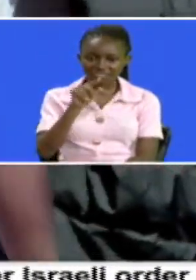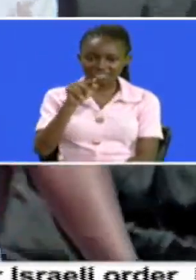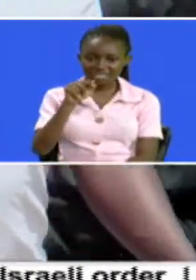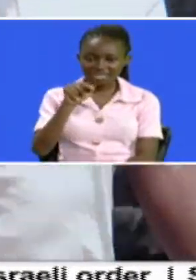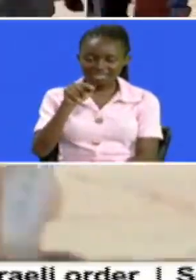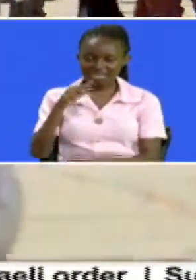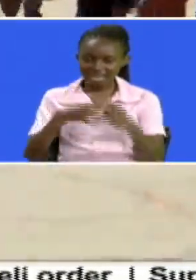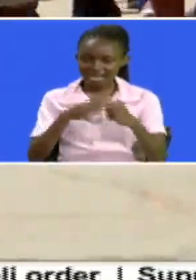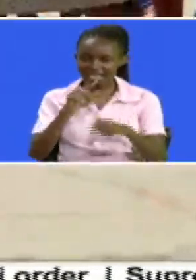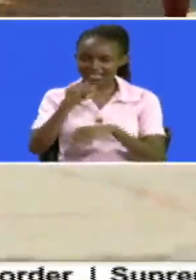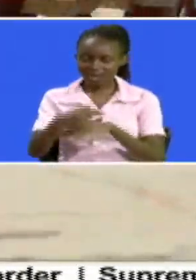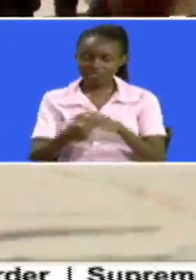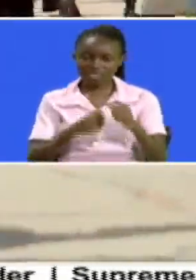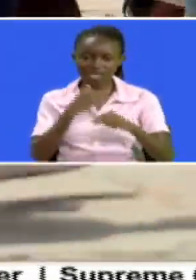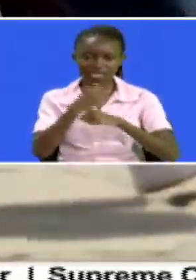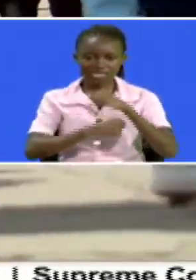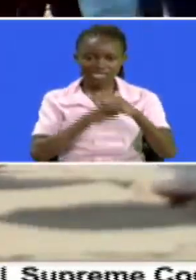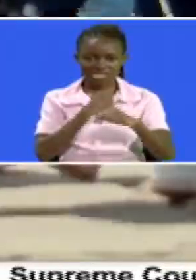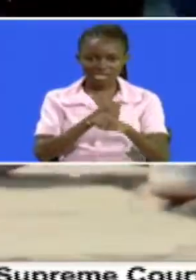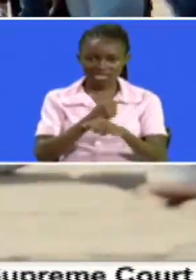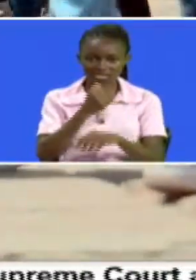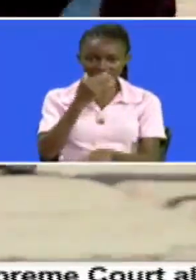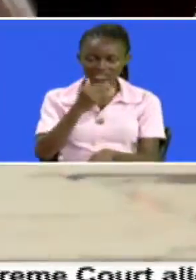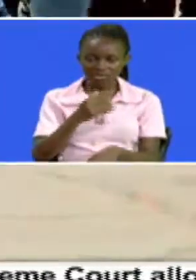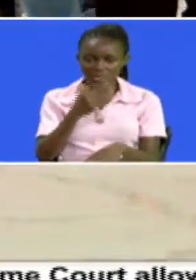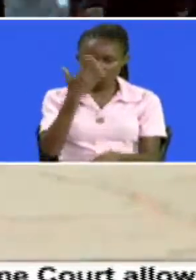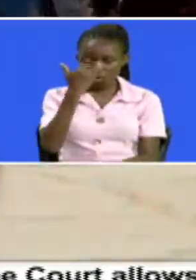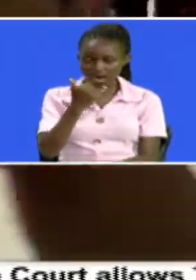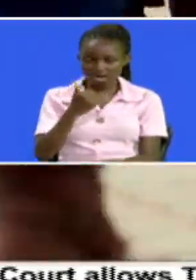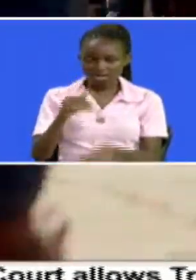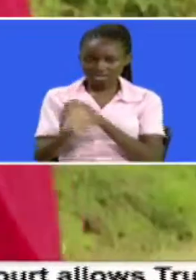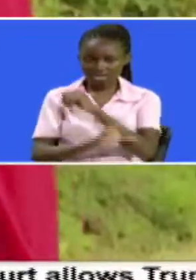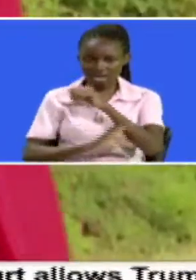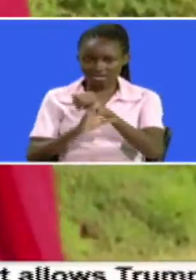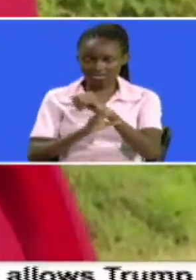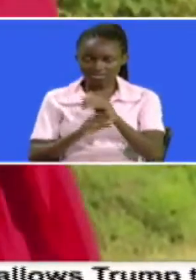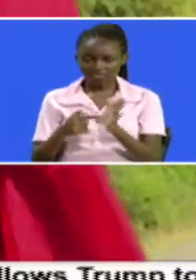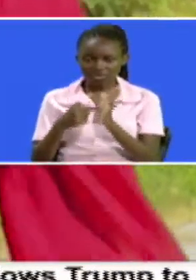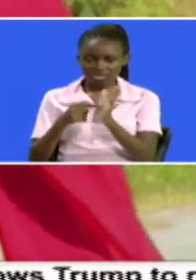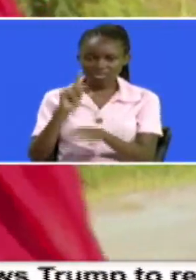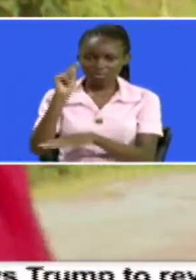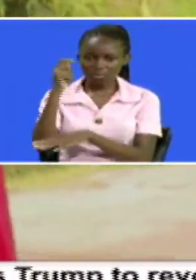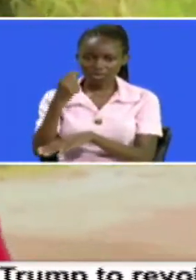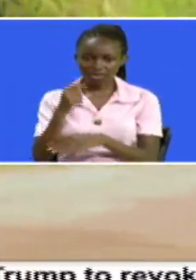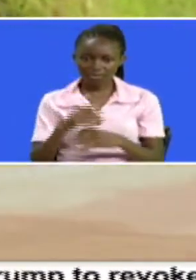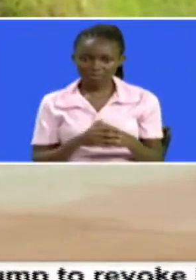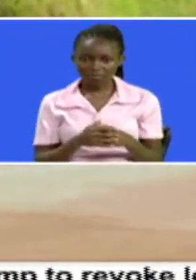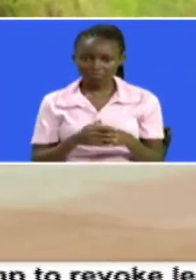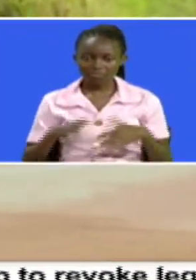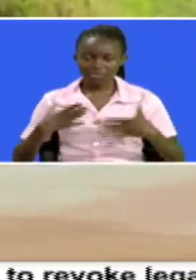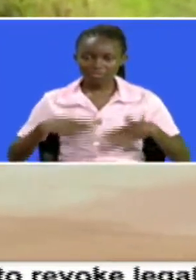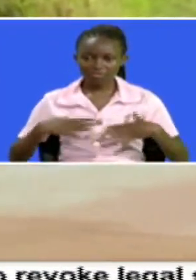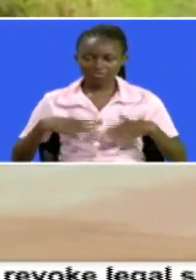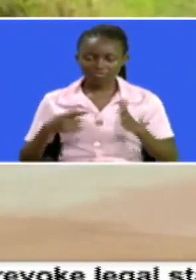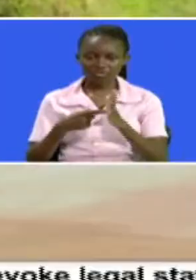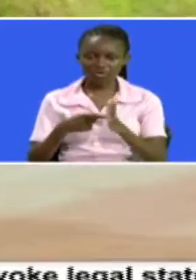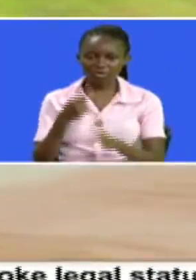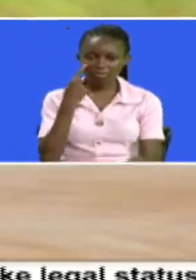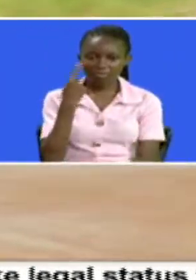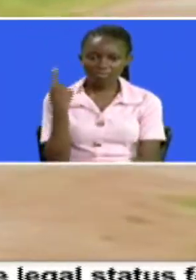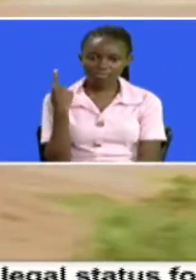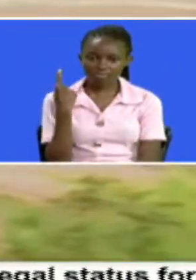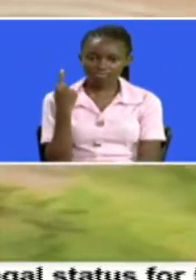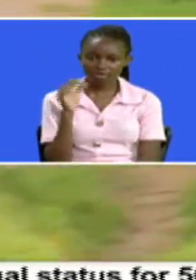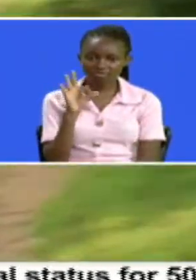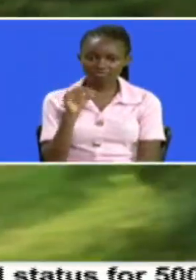deaths annually in low and middle income countries like Kenya. For people like Faith Akoth,